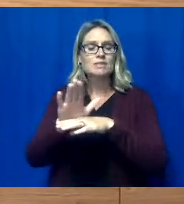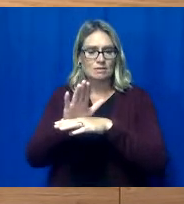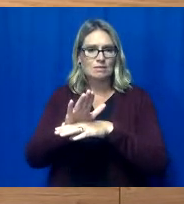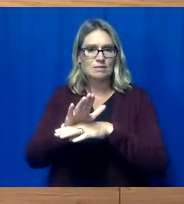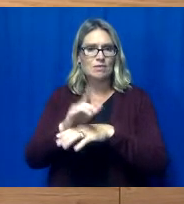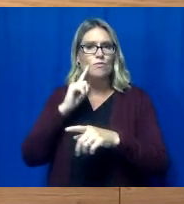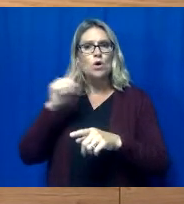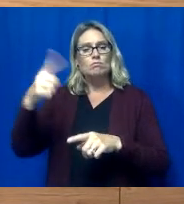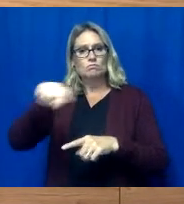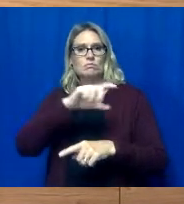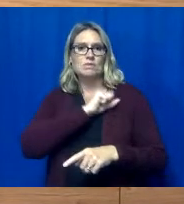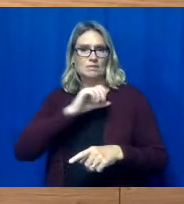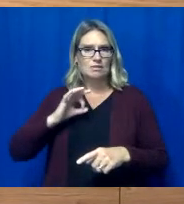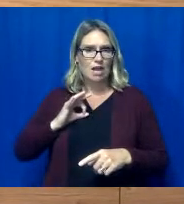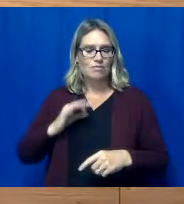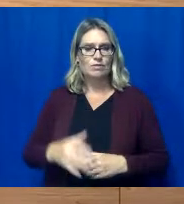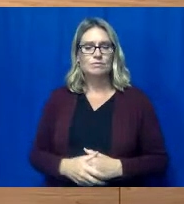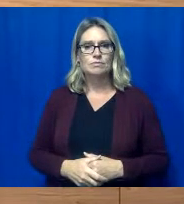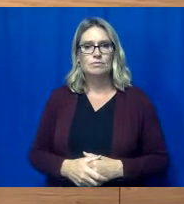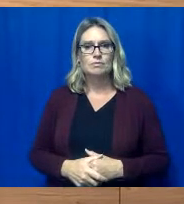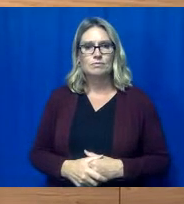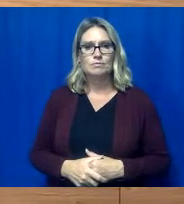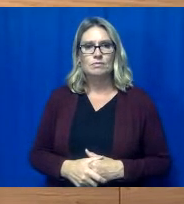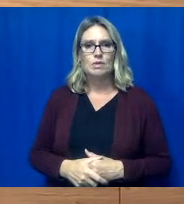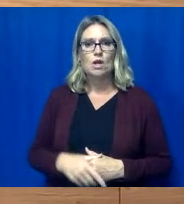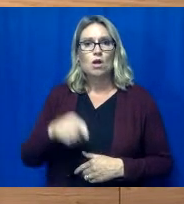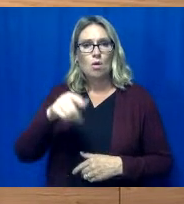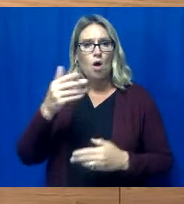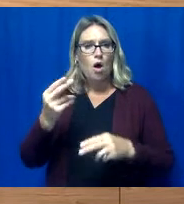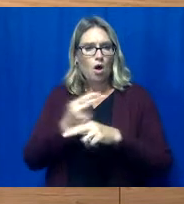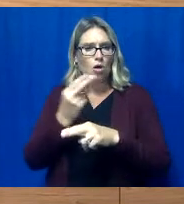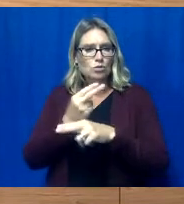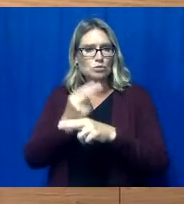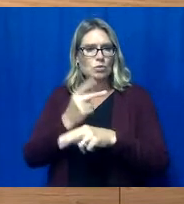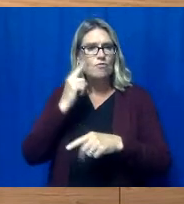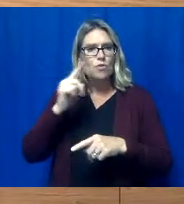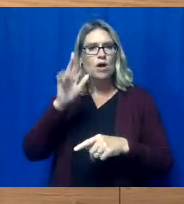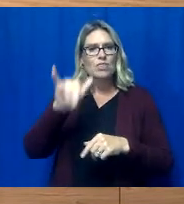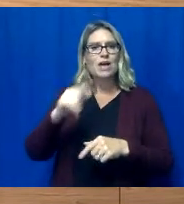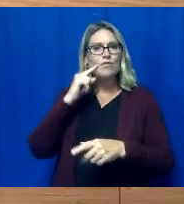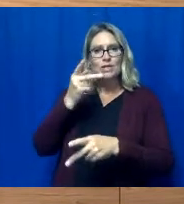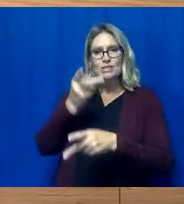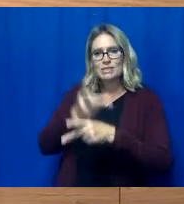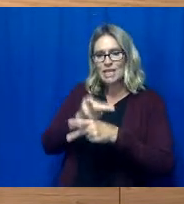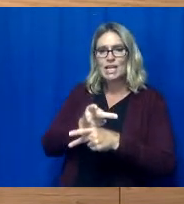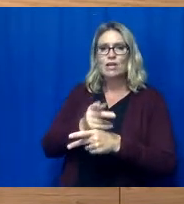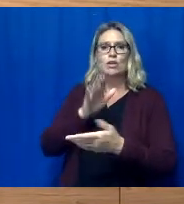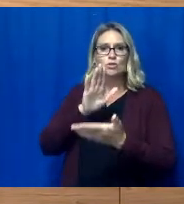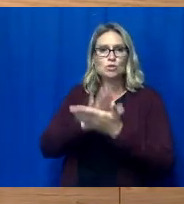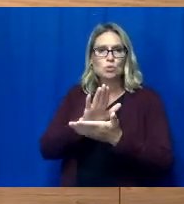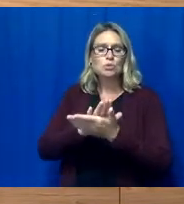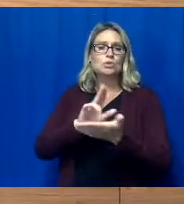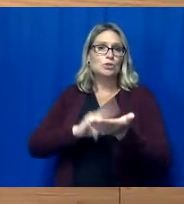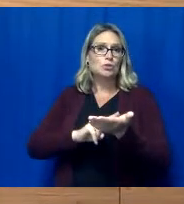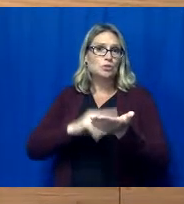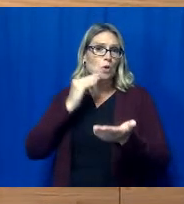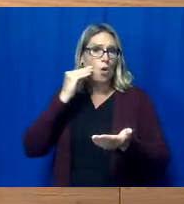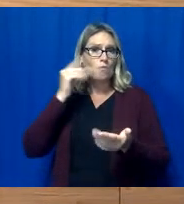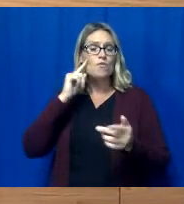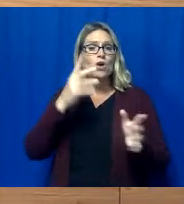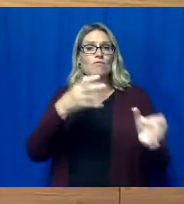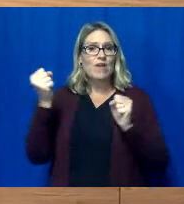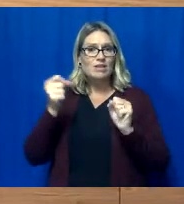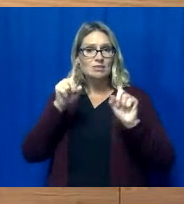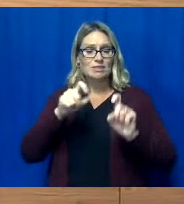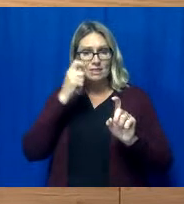employees. Will you also use these test kits for schools, daycares, or nursing homes? And if so, how soon will people have